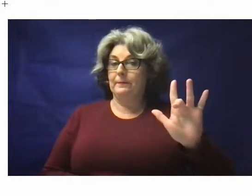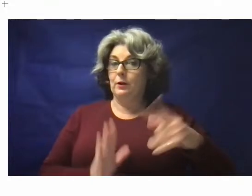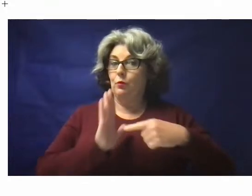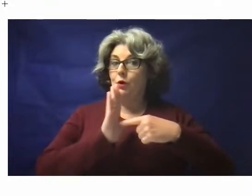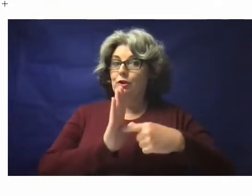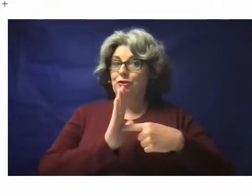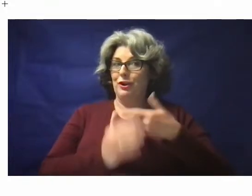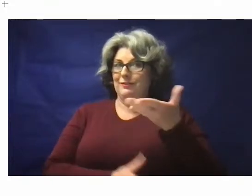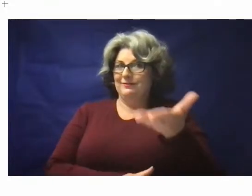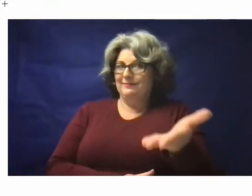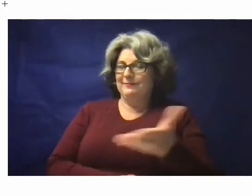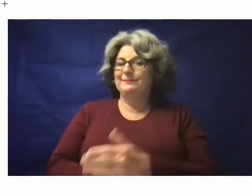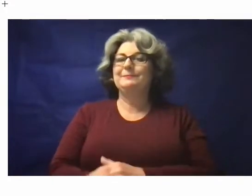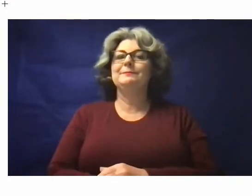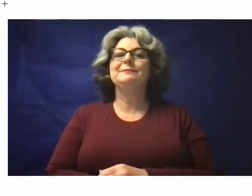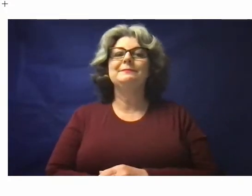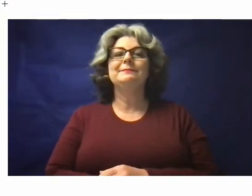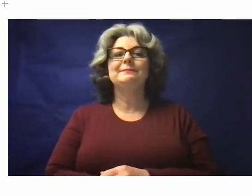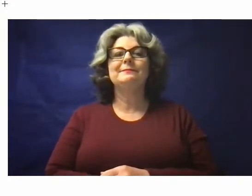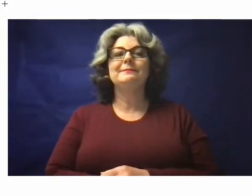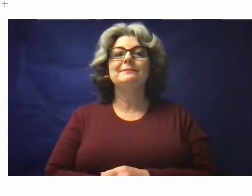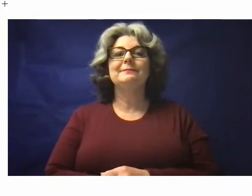next slide.